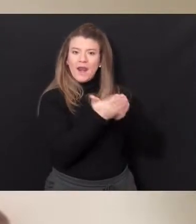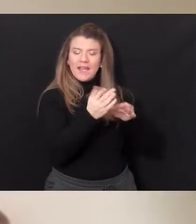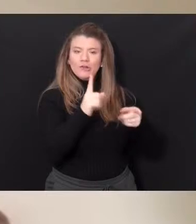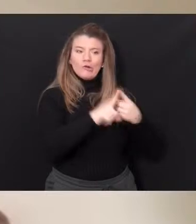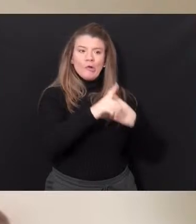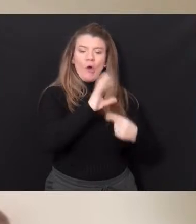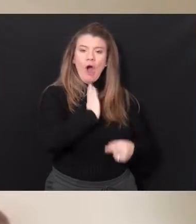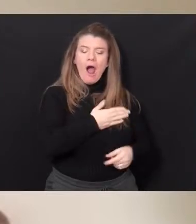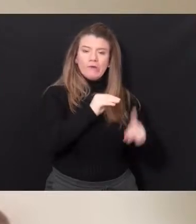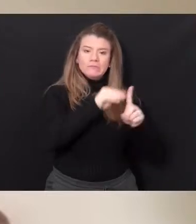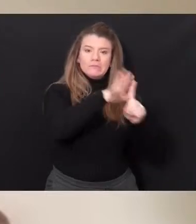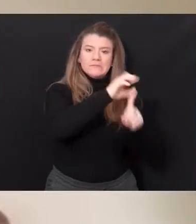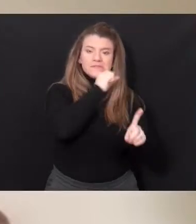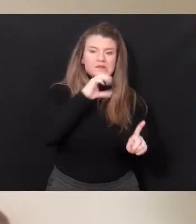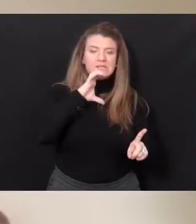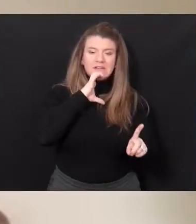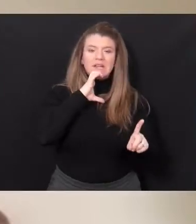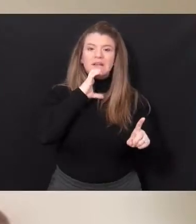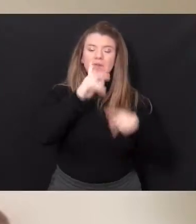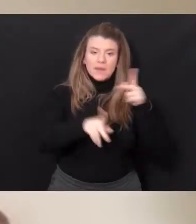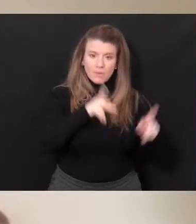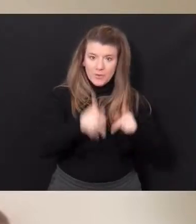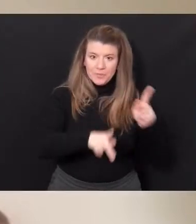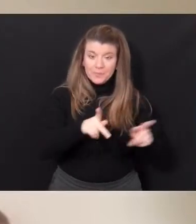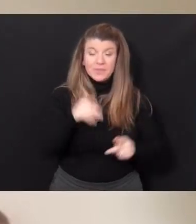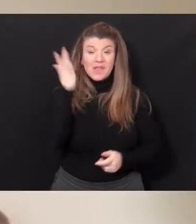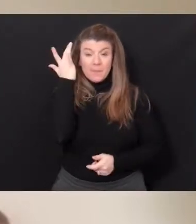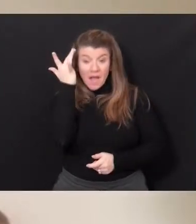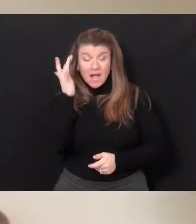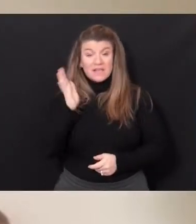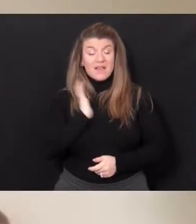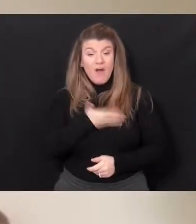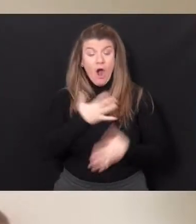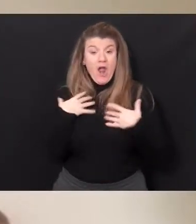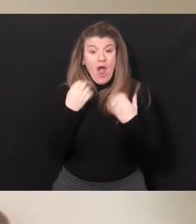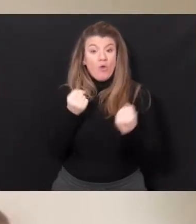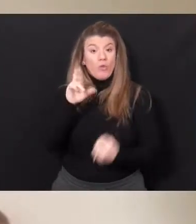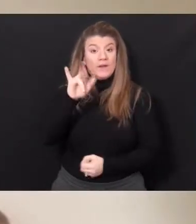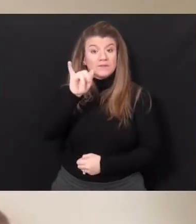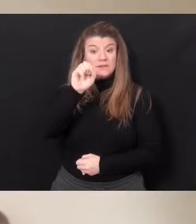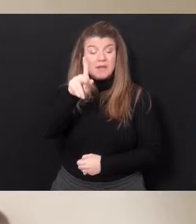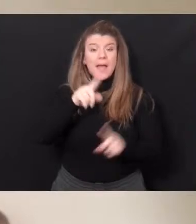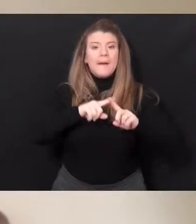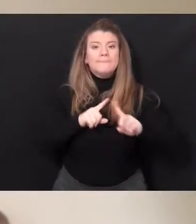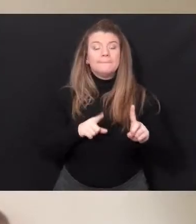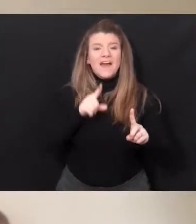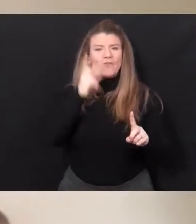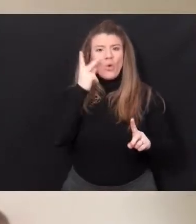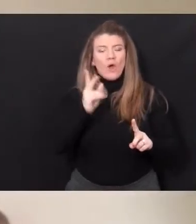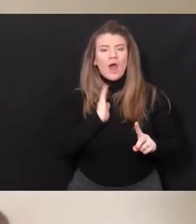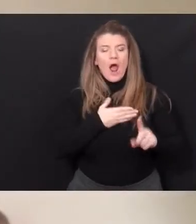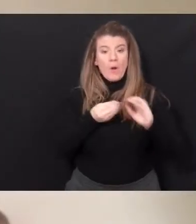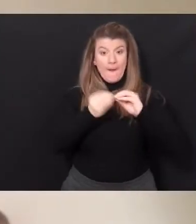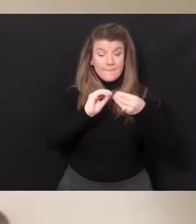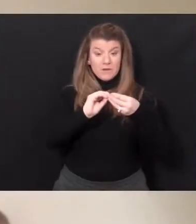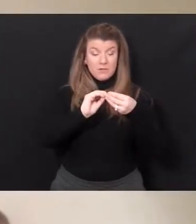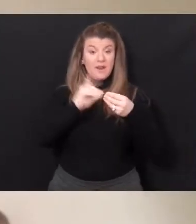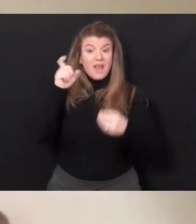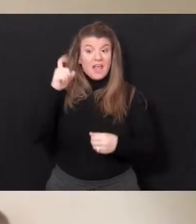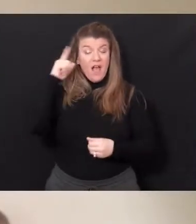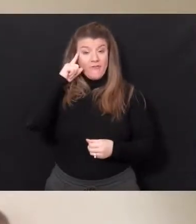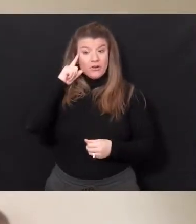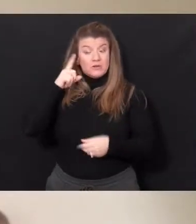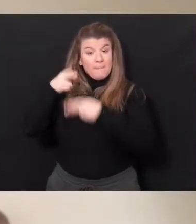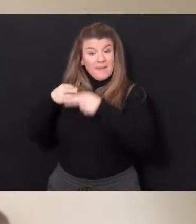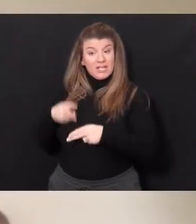older population and because of our health risks. But if you look at the numbers the governor talked about